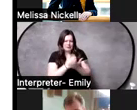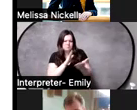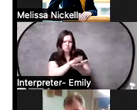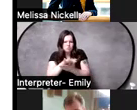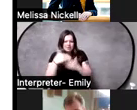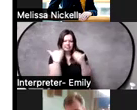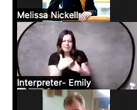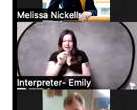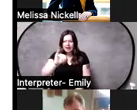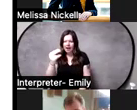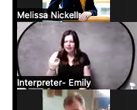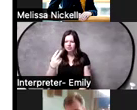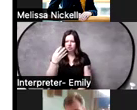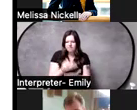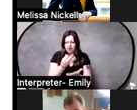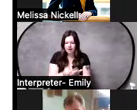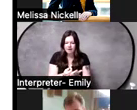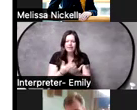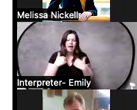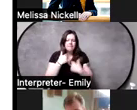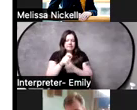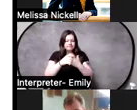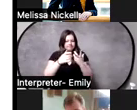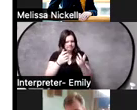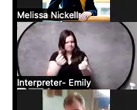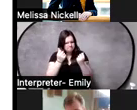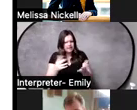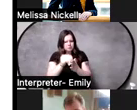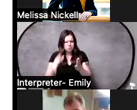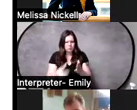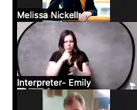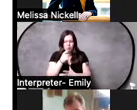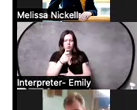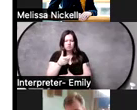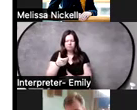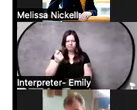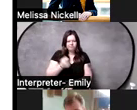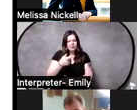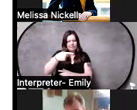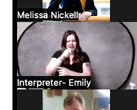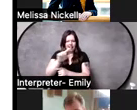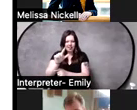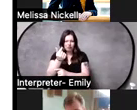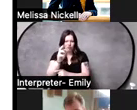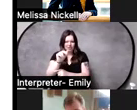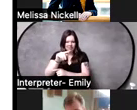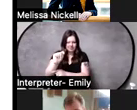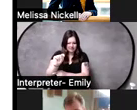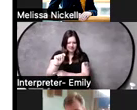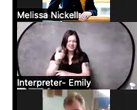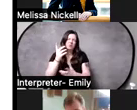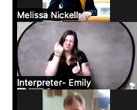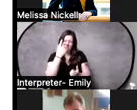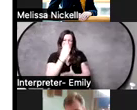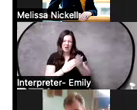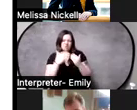a significant number of students who are supported by Pell grants. So there are some restrictions, but the R16 grant is